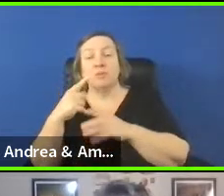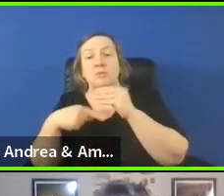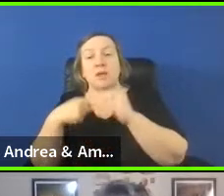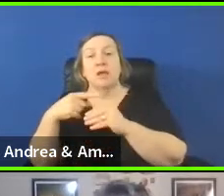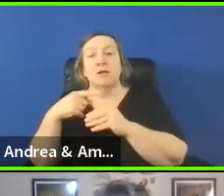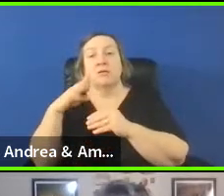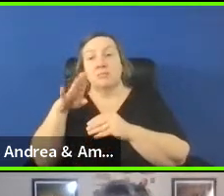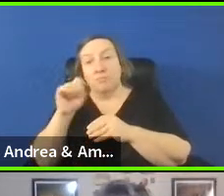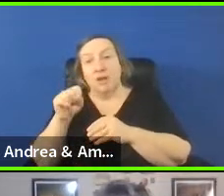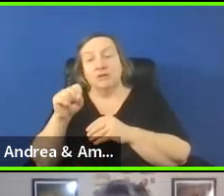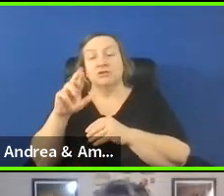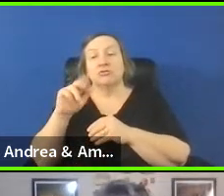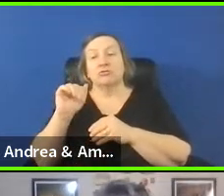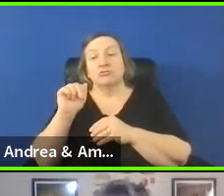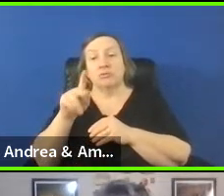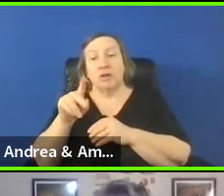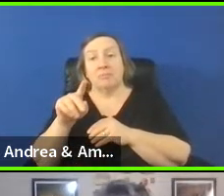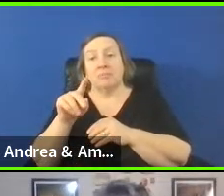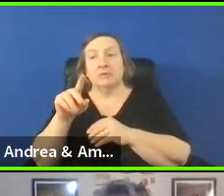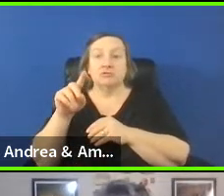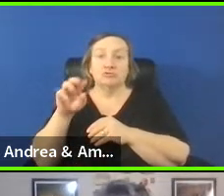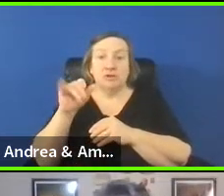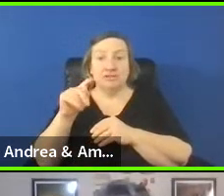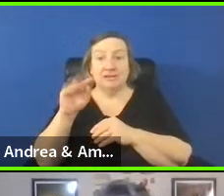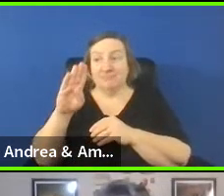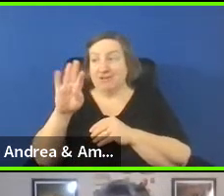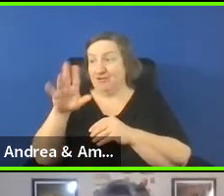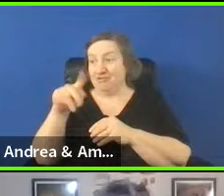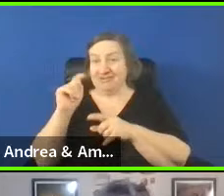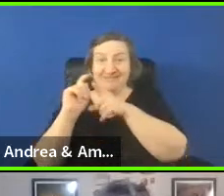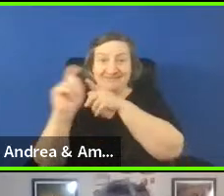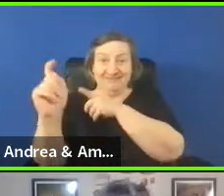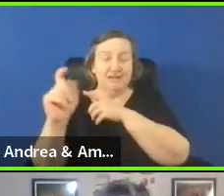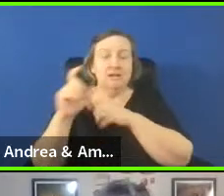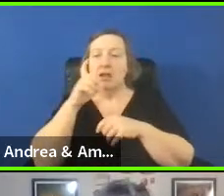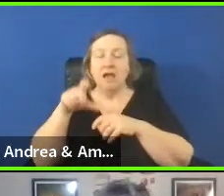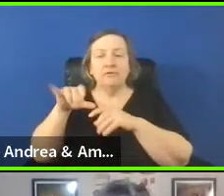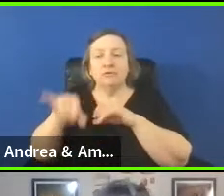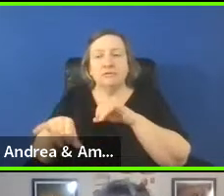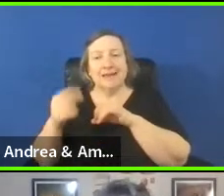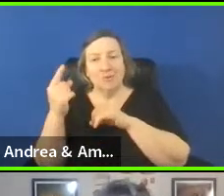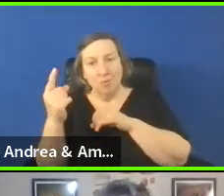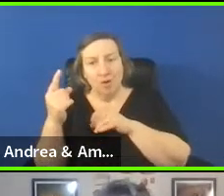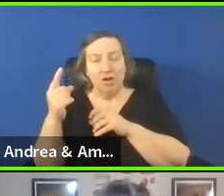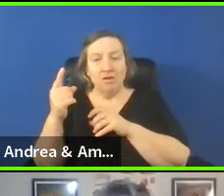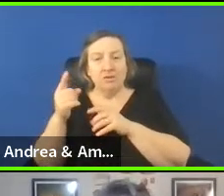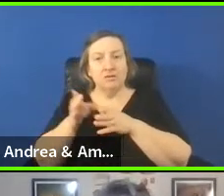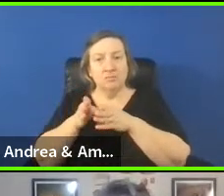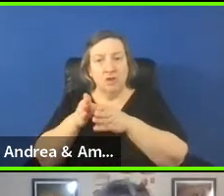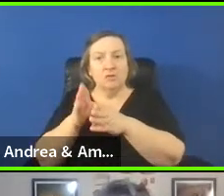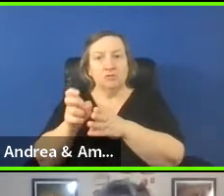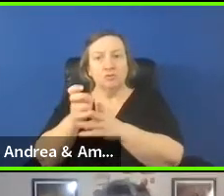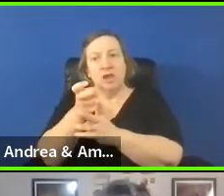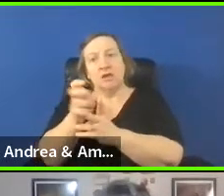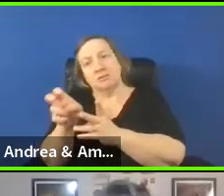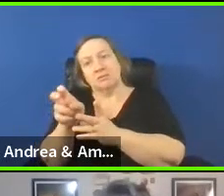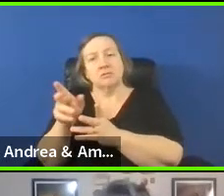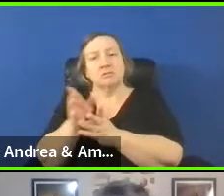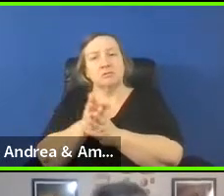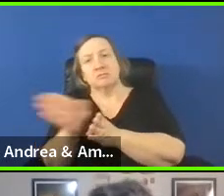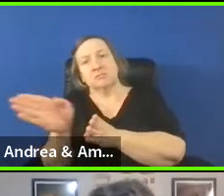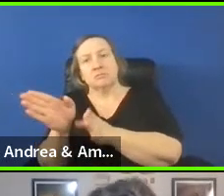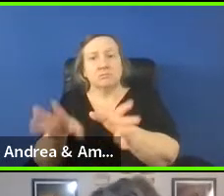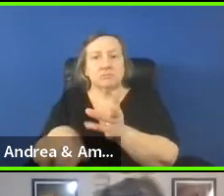not forced to remain on one route. You can actually switch that route up in the future as